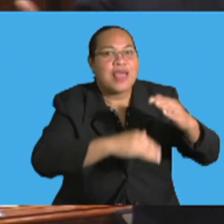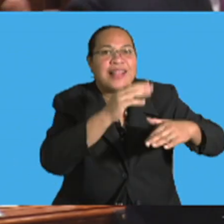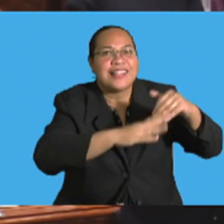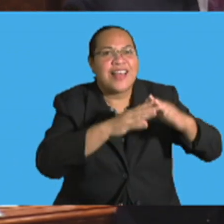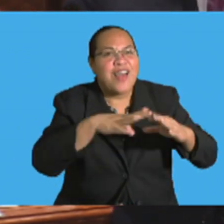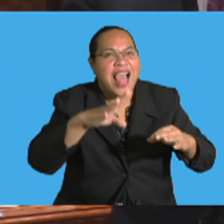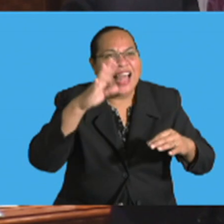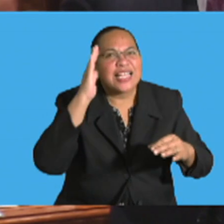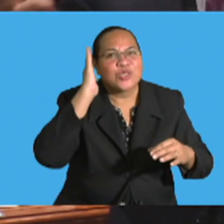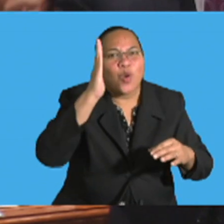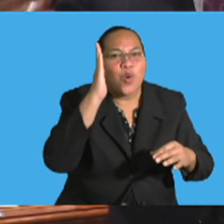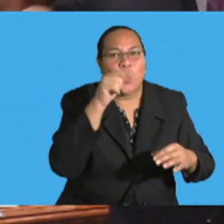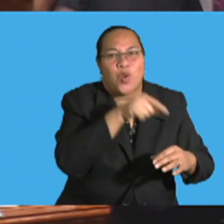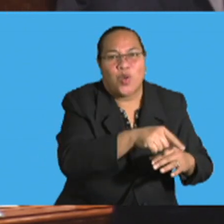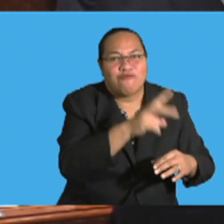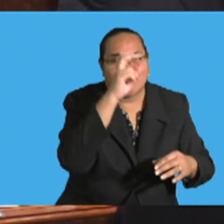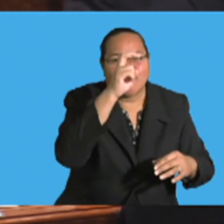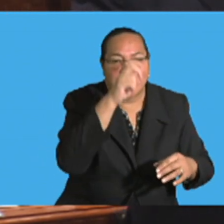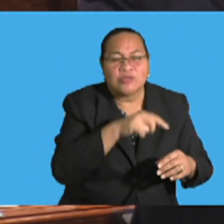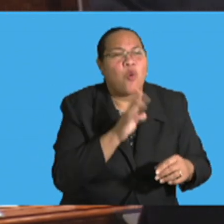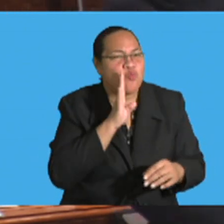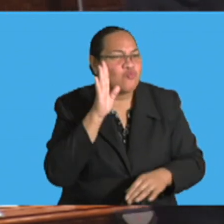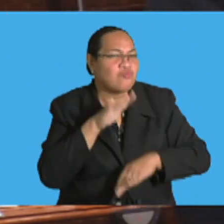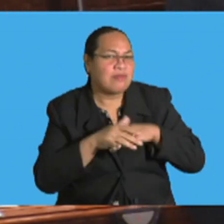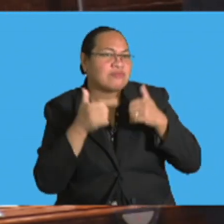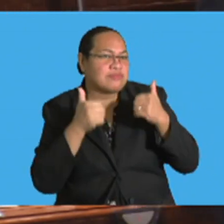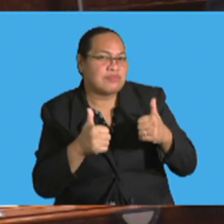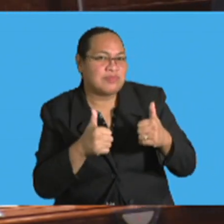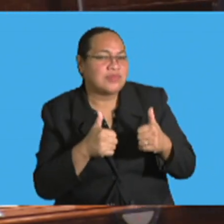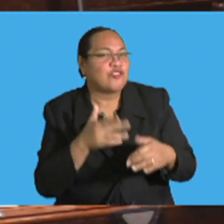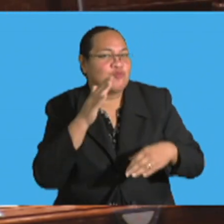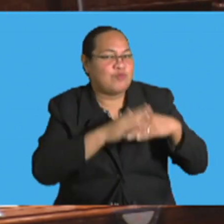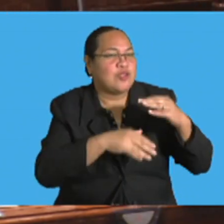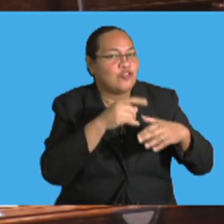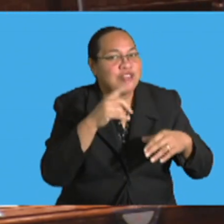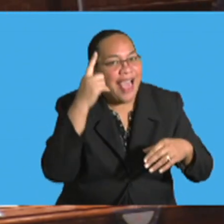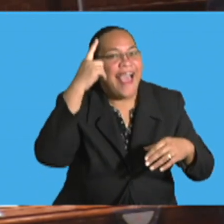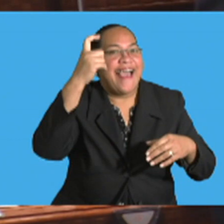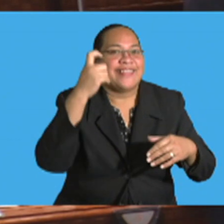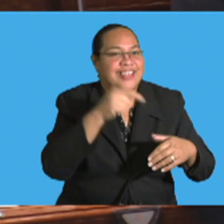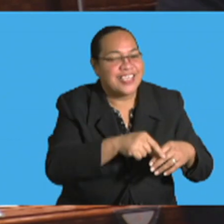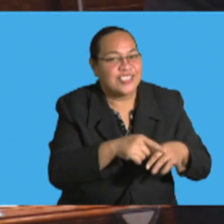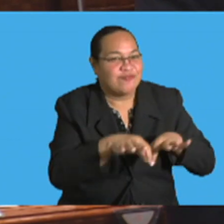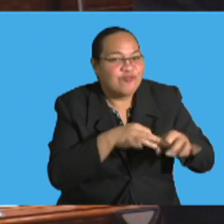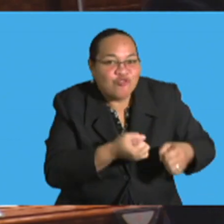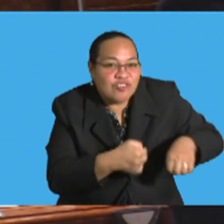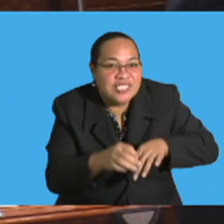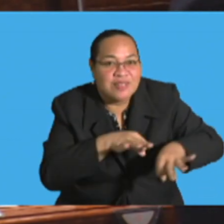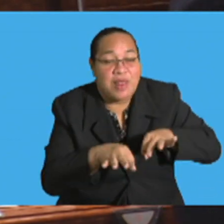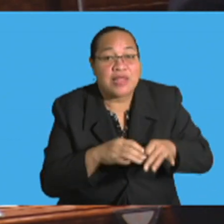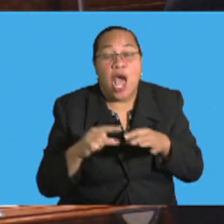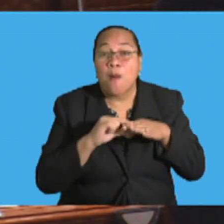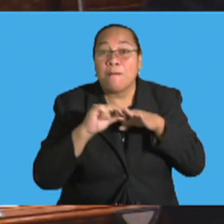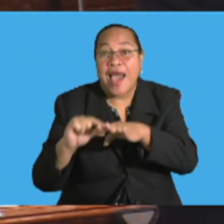wonderful thing. This is what you call building resilience into your systems. Having a long-term strategic plan where our pilots no